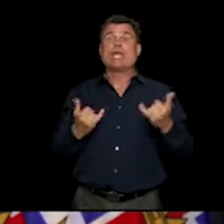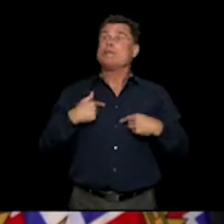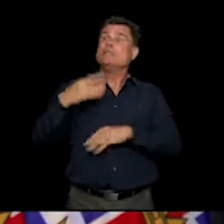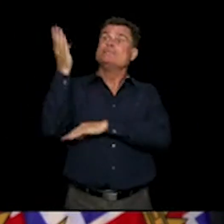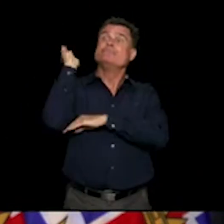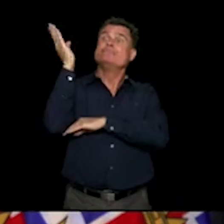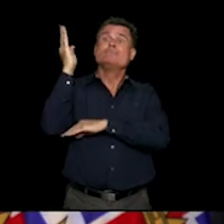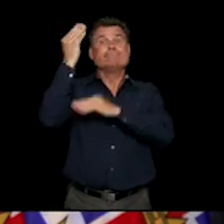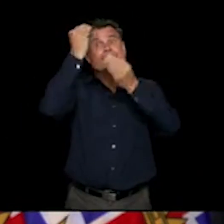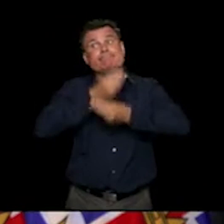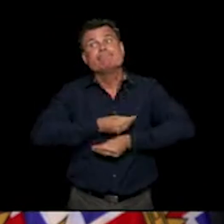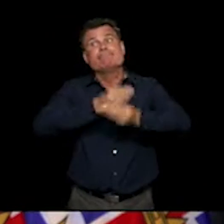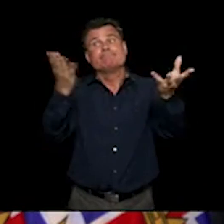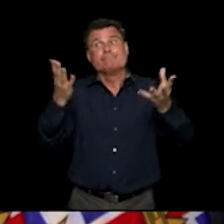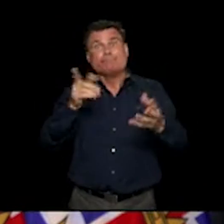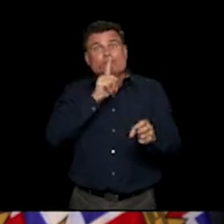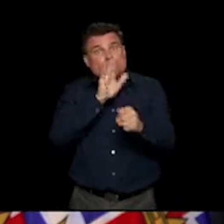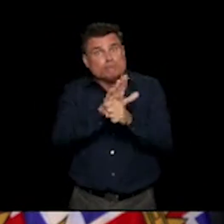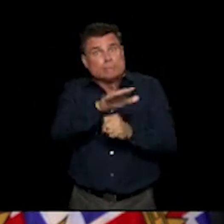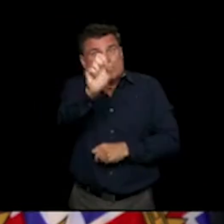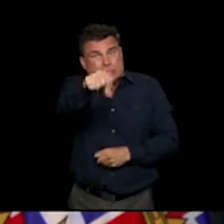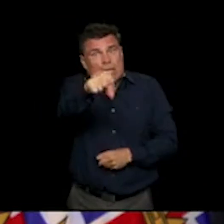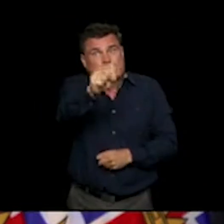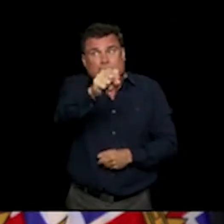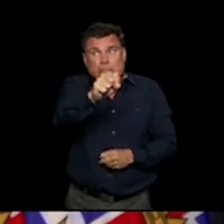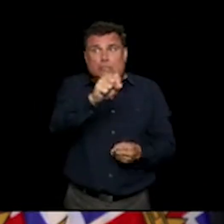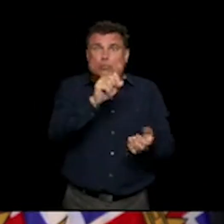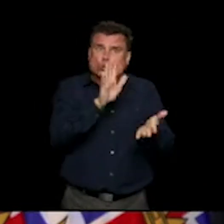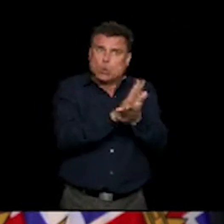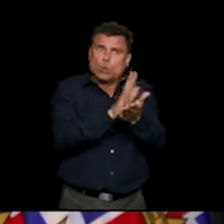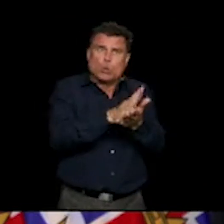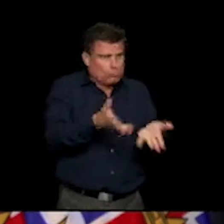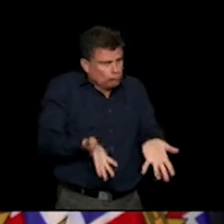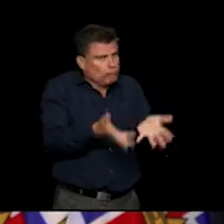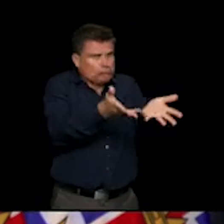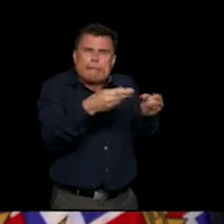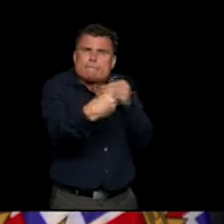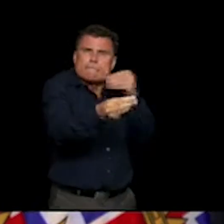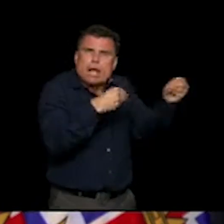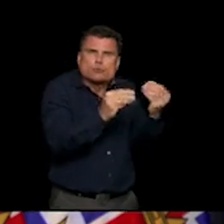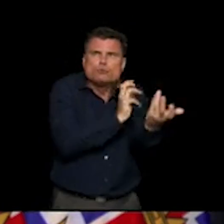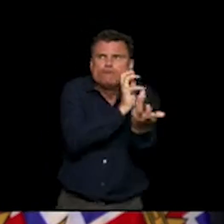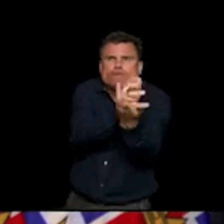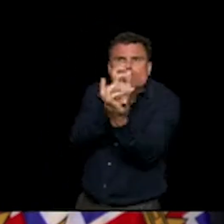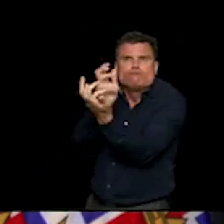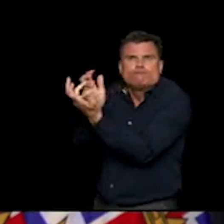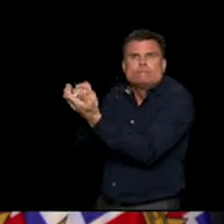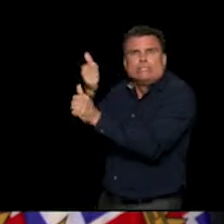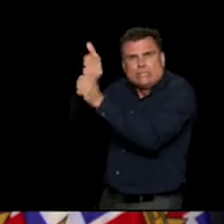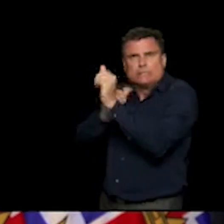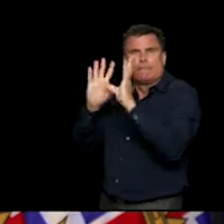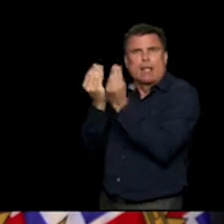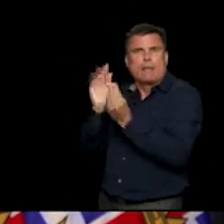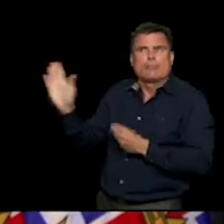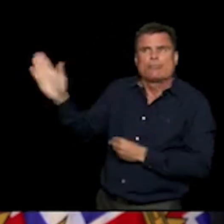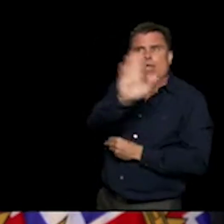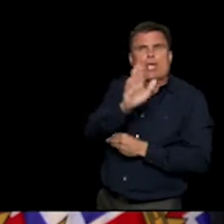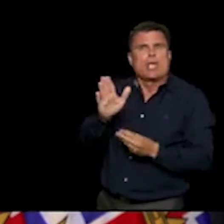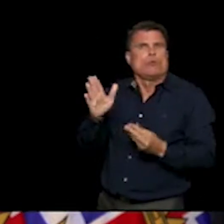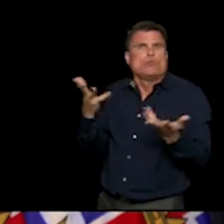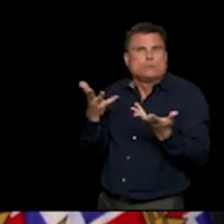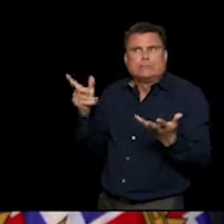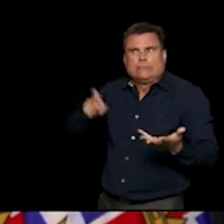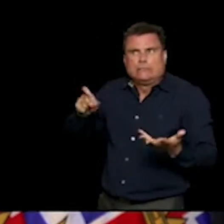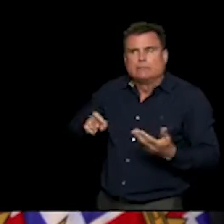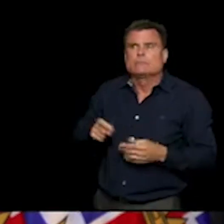district leaders have appreciated that direction, have worked with us on how it might work, and they're going to have a